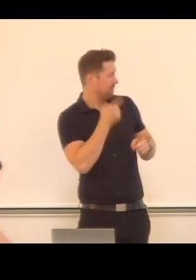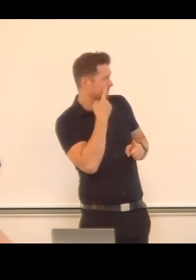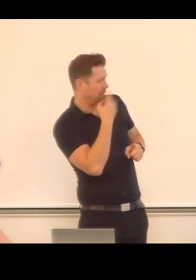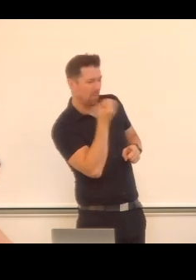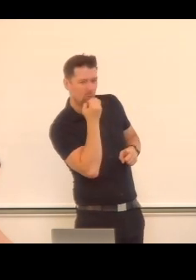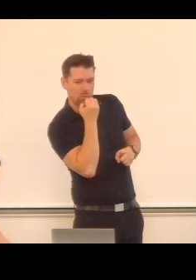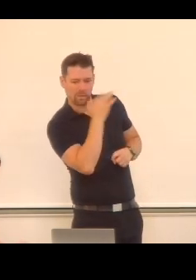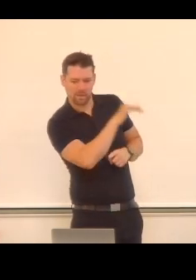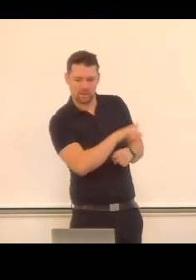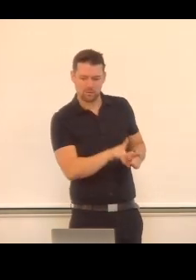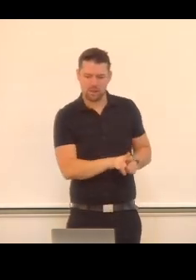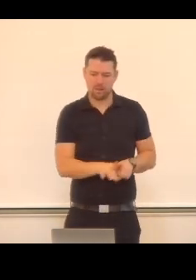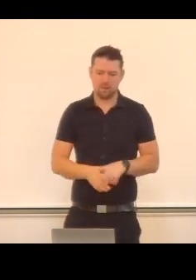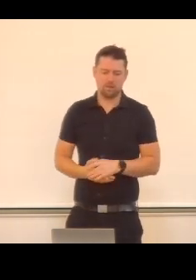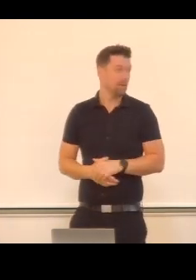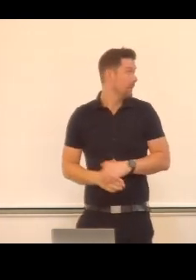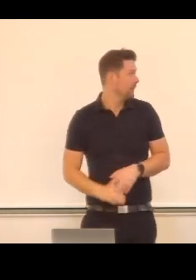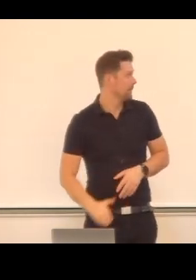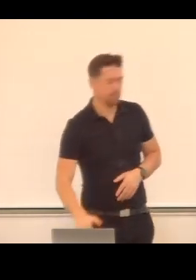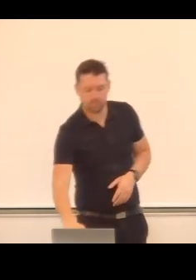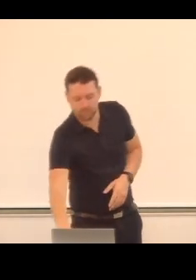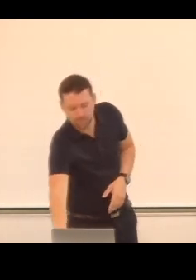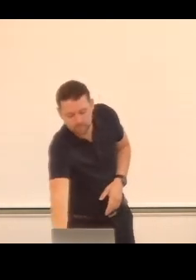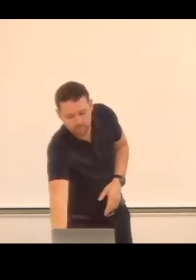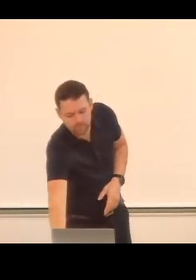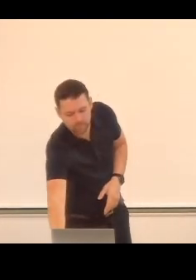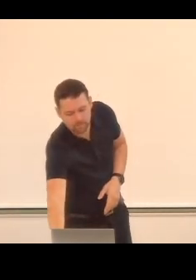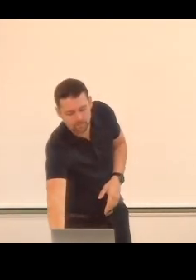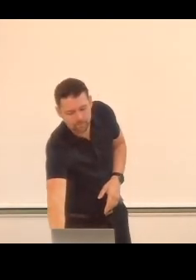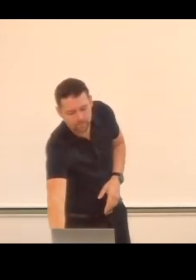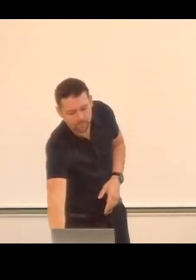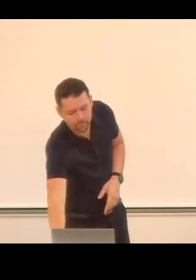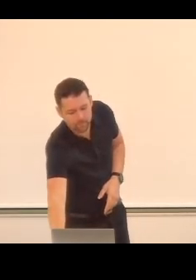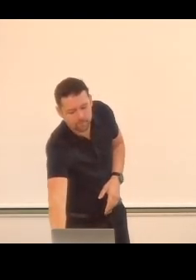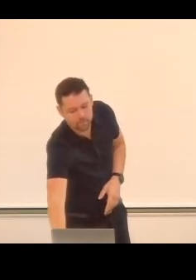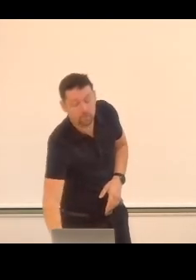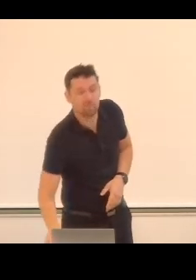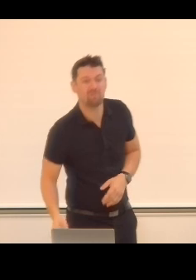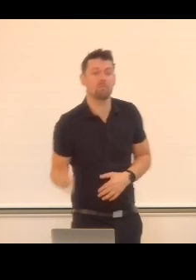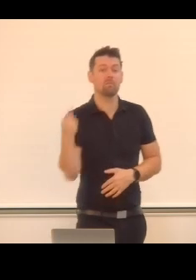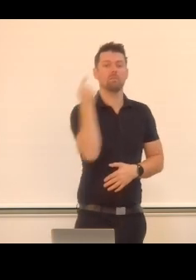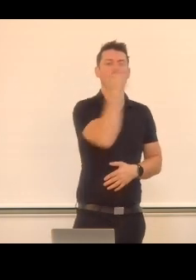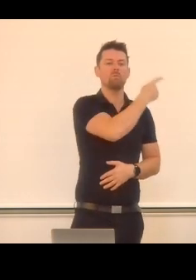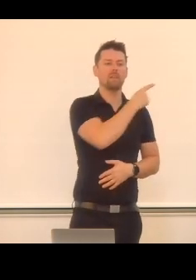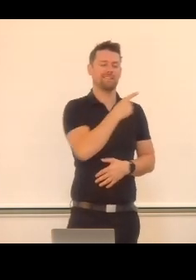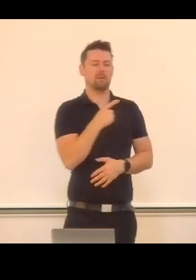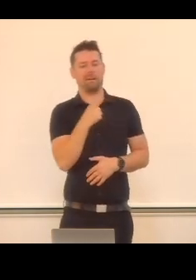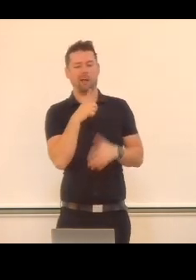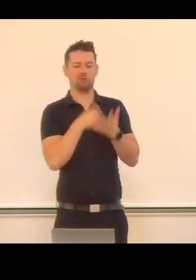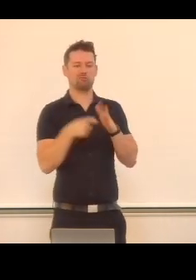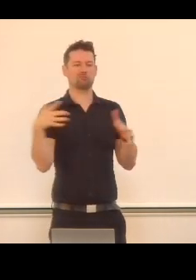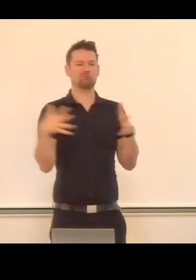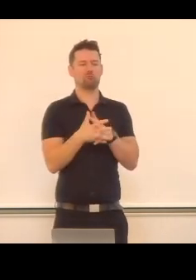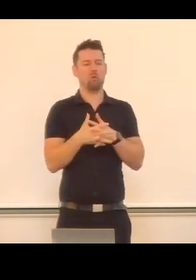had. This is the crew quarters. So you crawl in. It's like you're in a padded cell because the walls